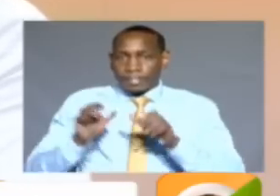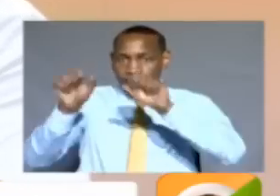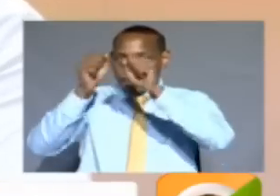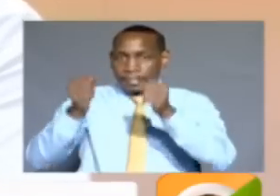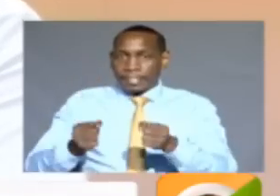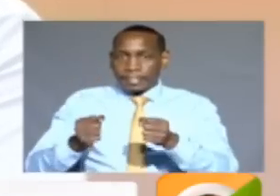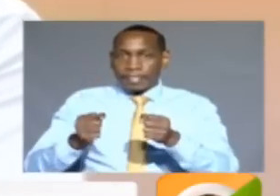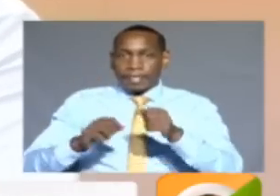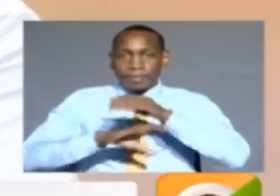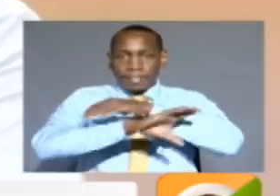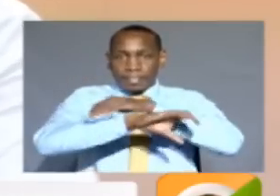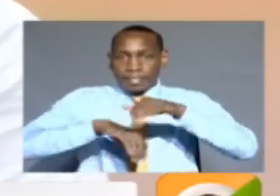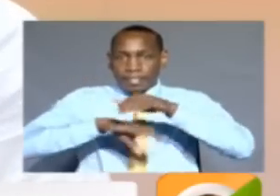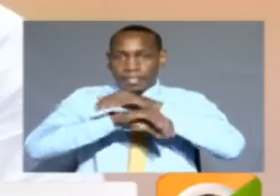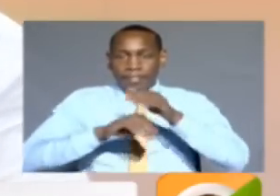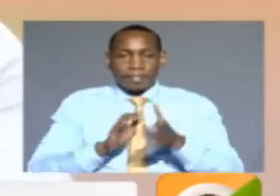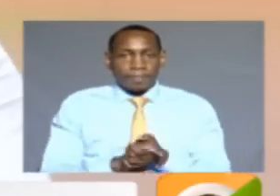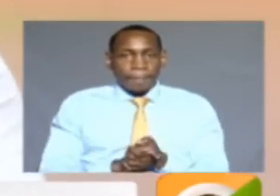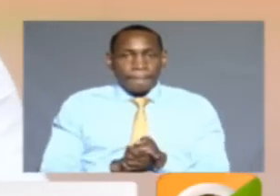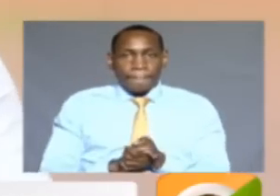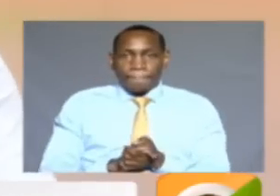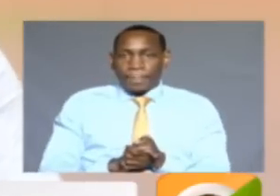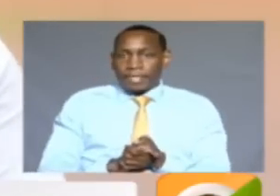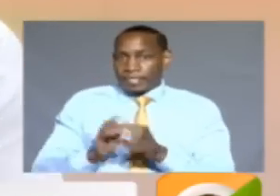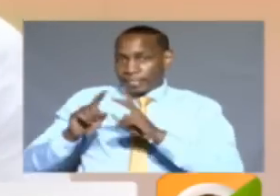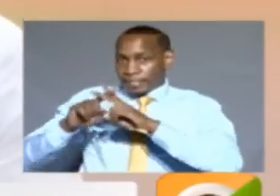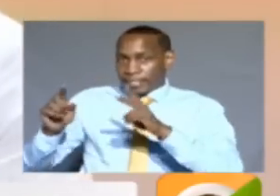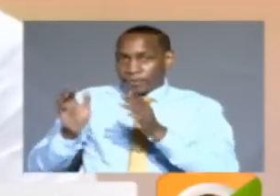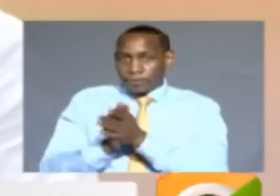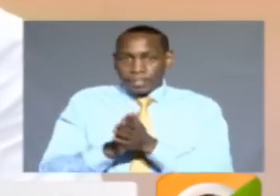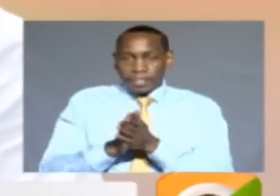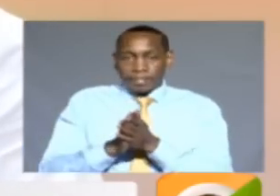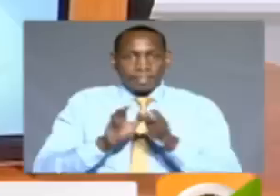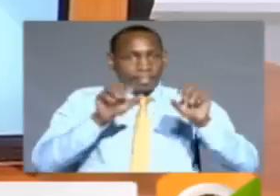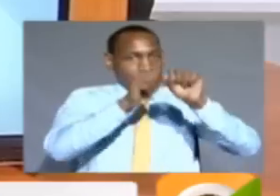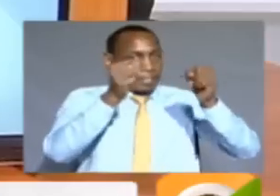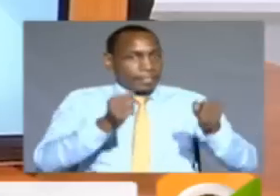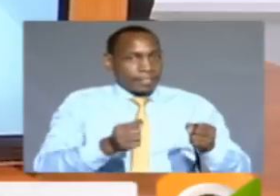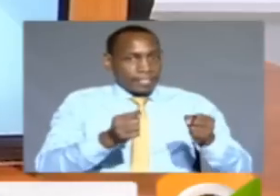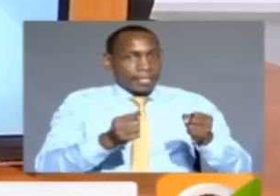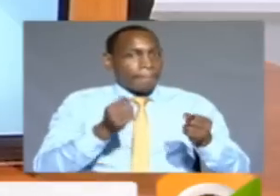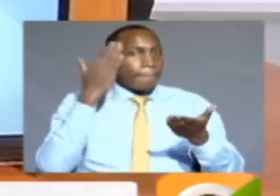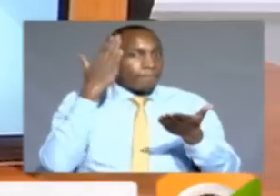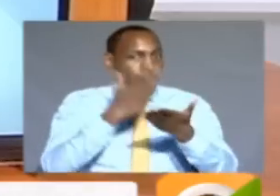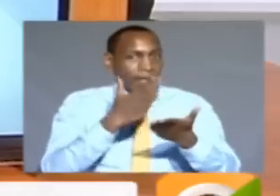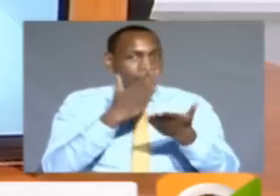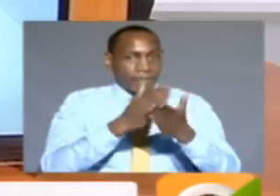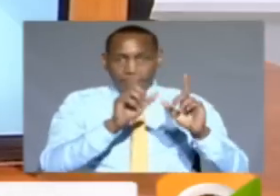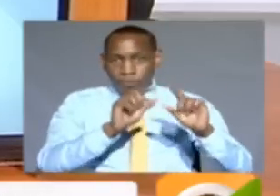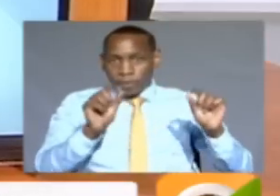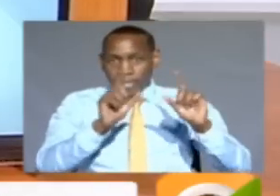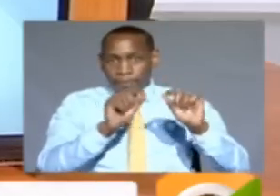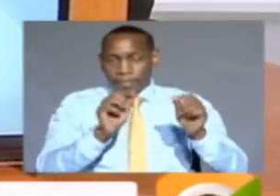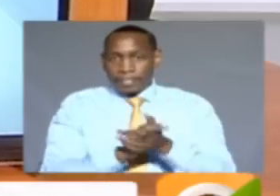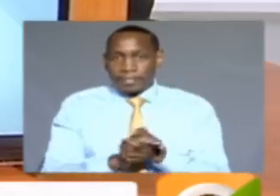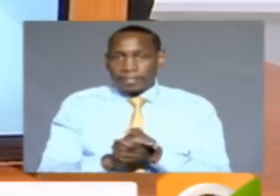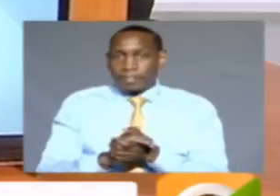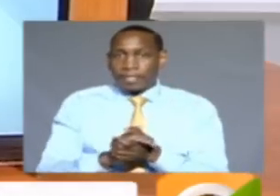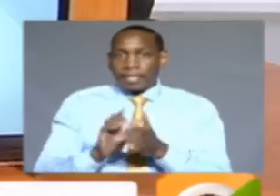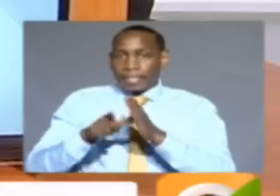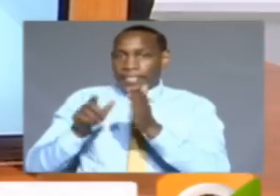Yeah. And then System ya Facts came up. Yes. He responded with System ya Facts. Yes. Yeah. And you know, he loaded it